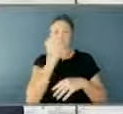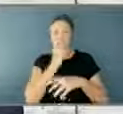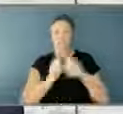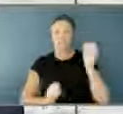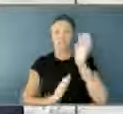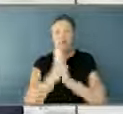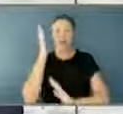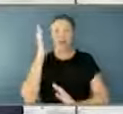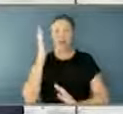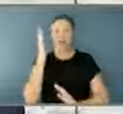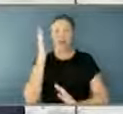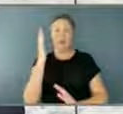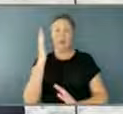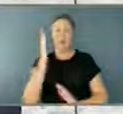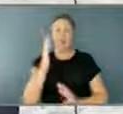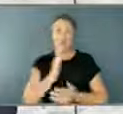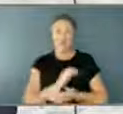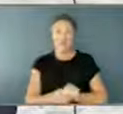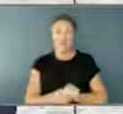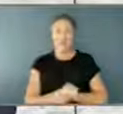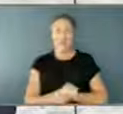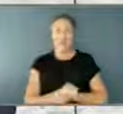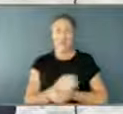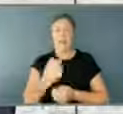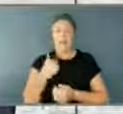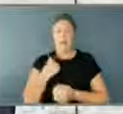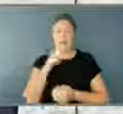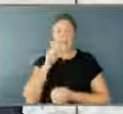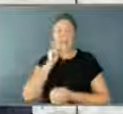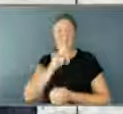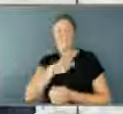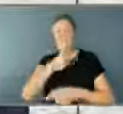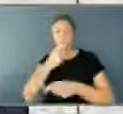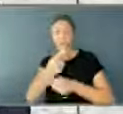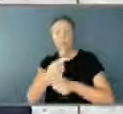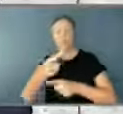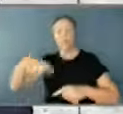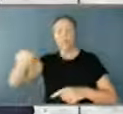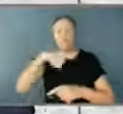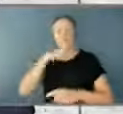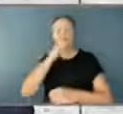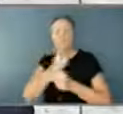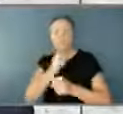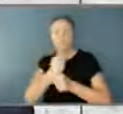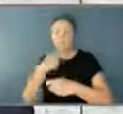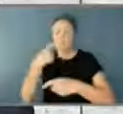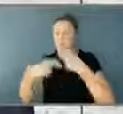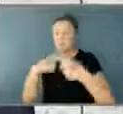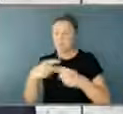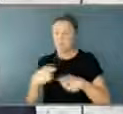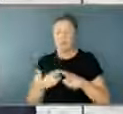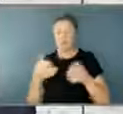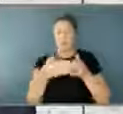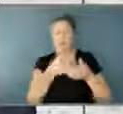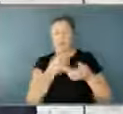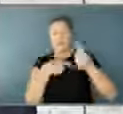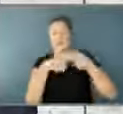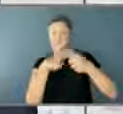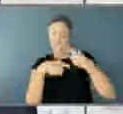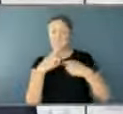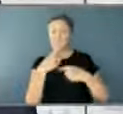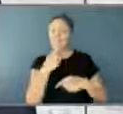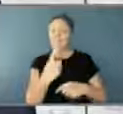Hills. Provided an update to the Parliament yesterday. Further update I have today is the situation is going to